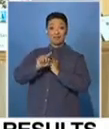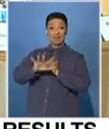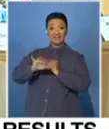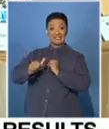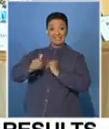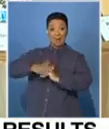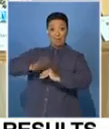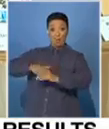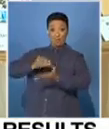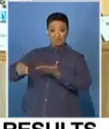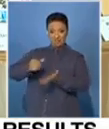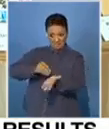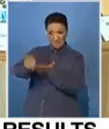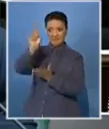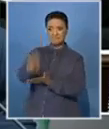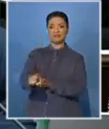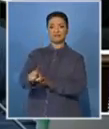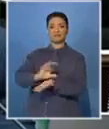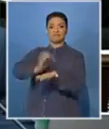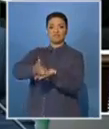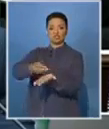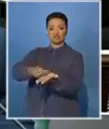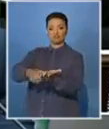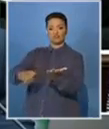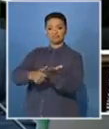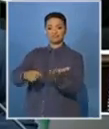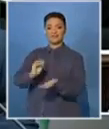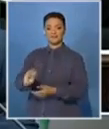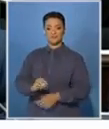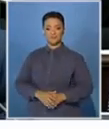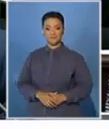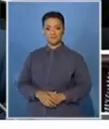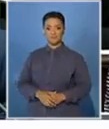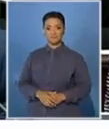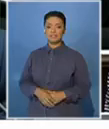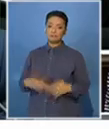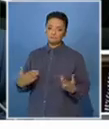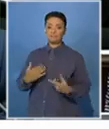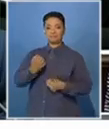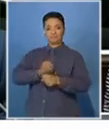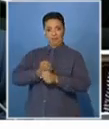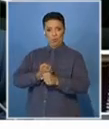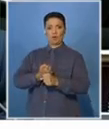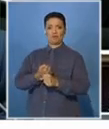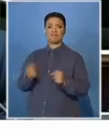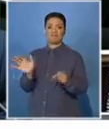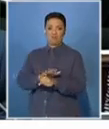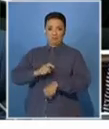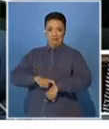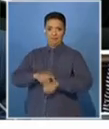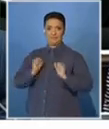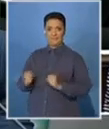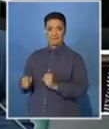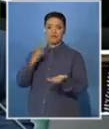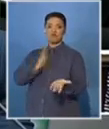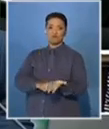months as an employee. According to how they categorized him, he was a permanent employee, and subsequent to that, because we had never